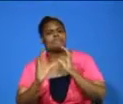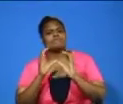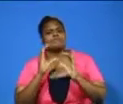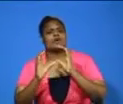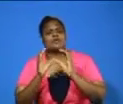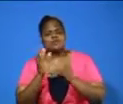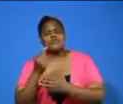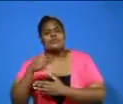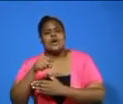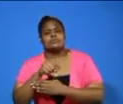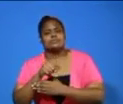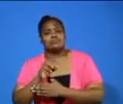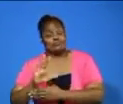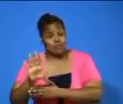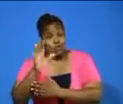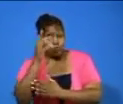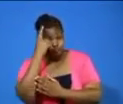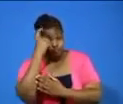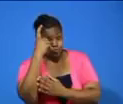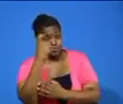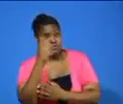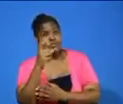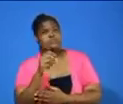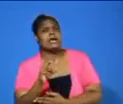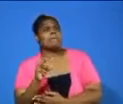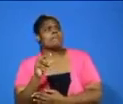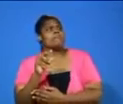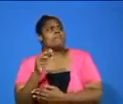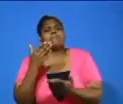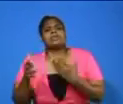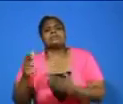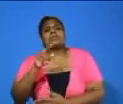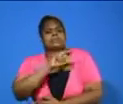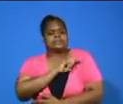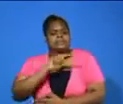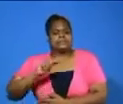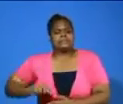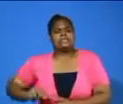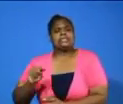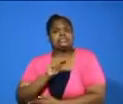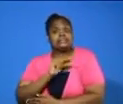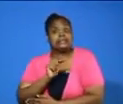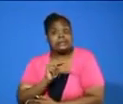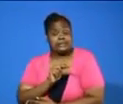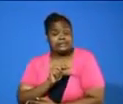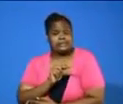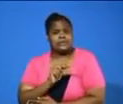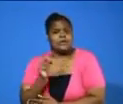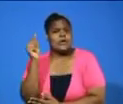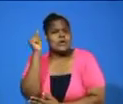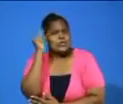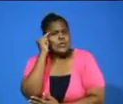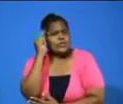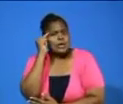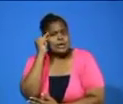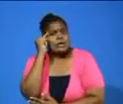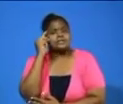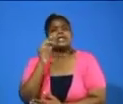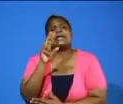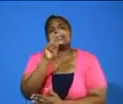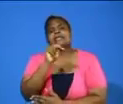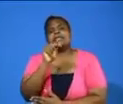your dreams, like Nebuchadnezzar, your thoughts. Like